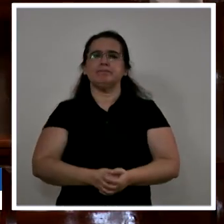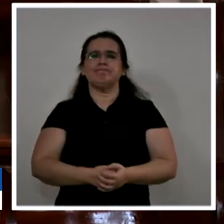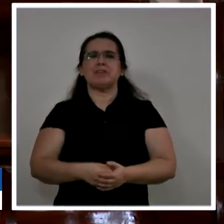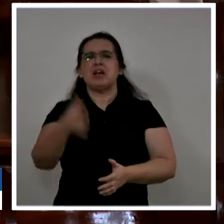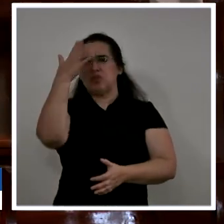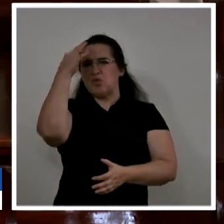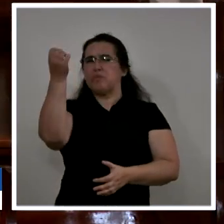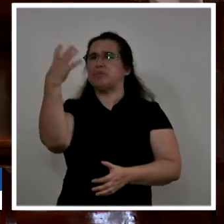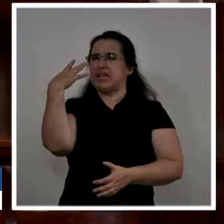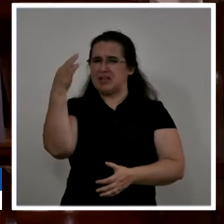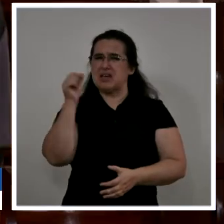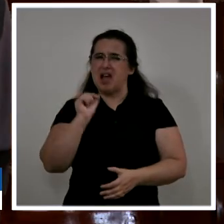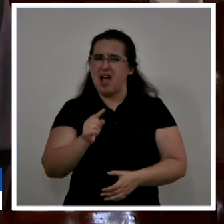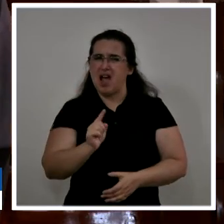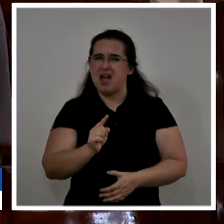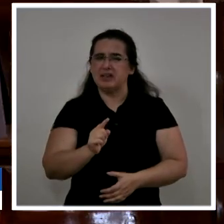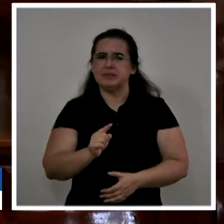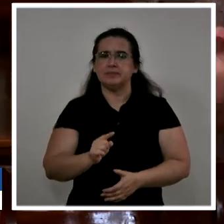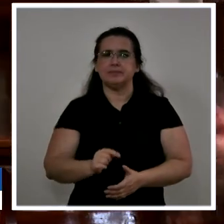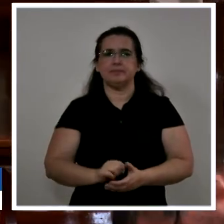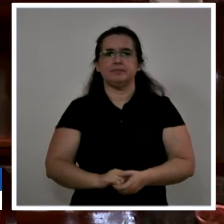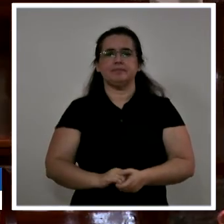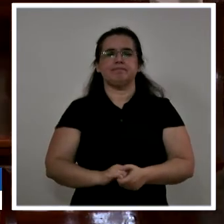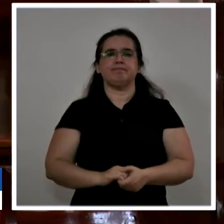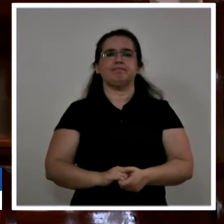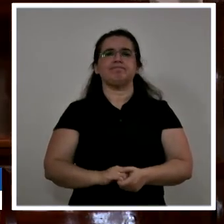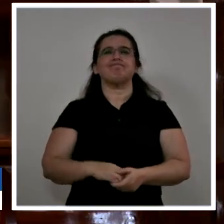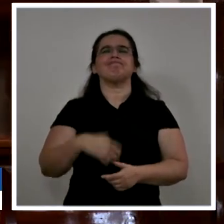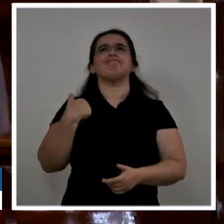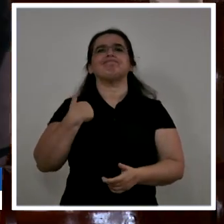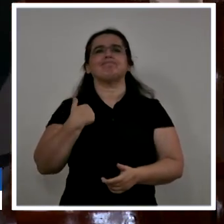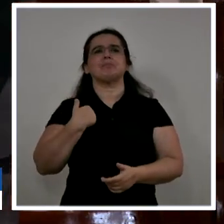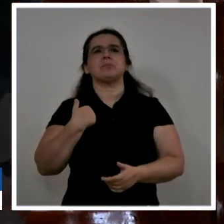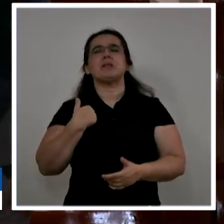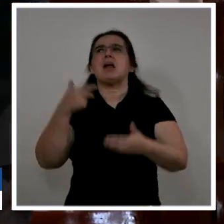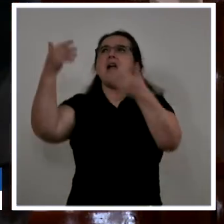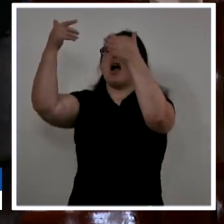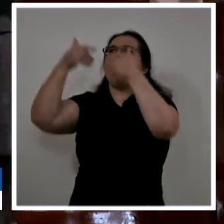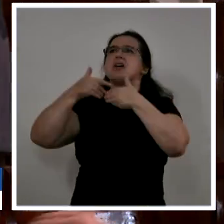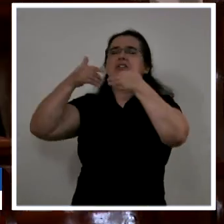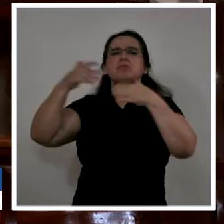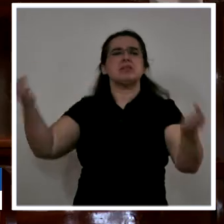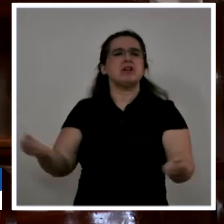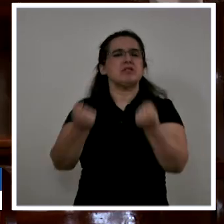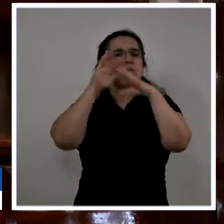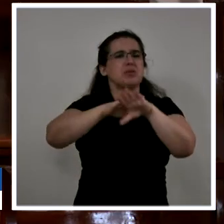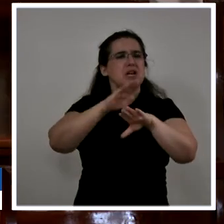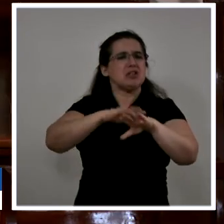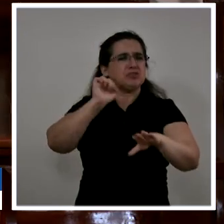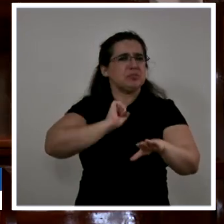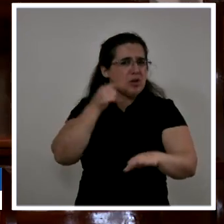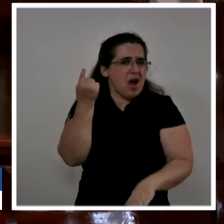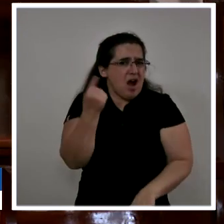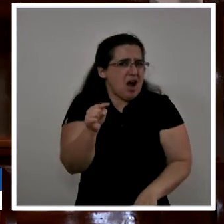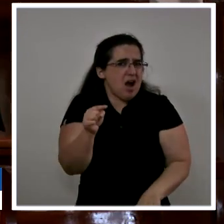understand? Será que ele entende? Is there help for my sins? Será que há auxílio, salvação para os meus pecados? And so as